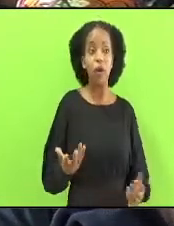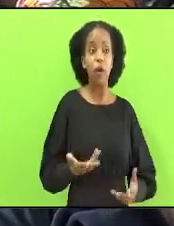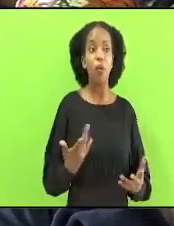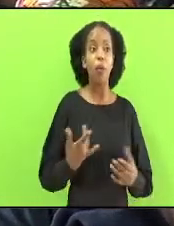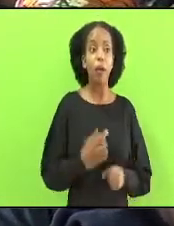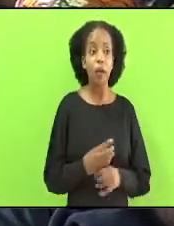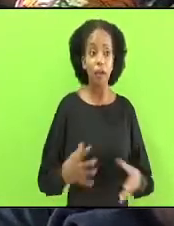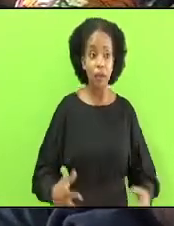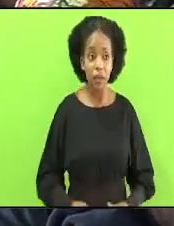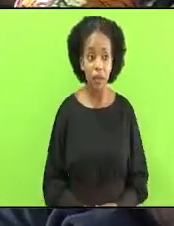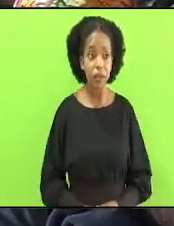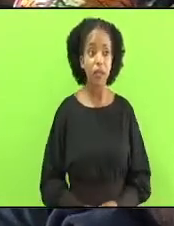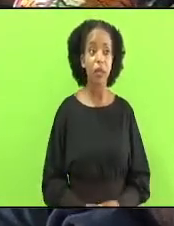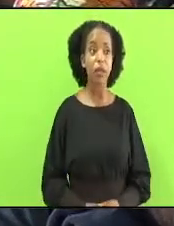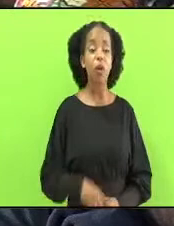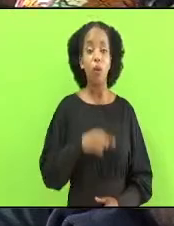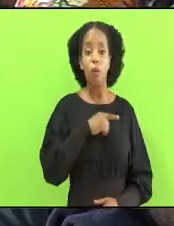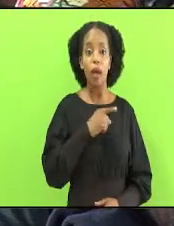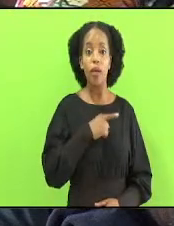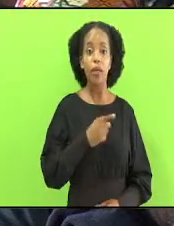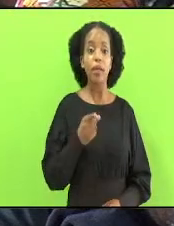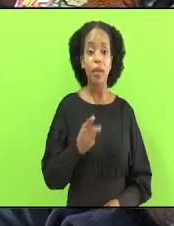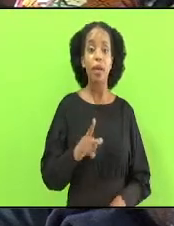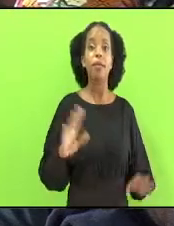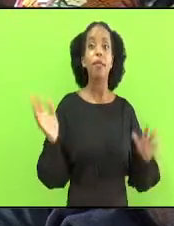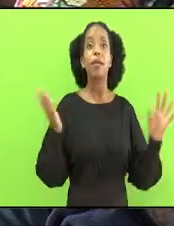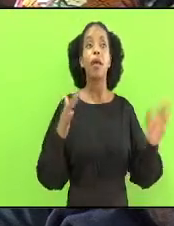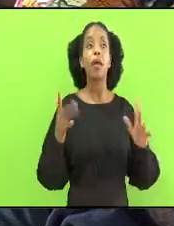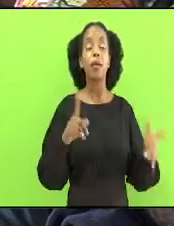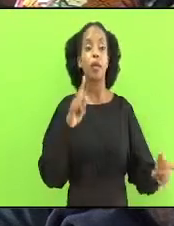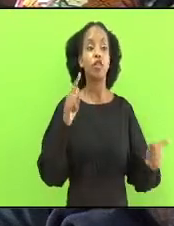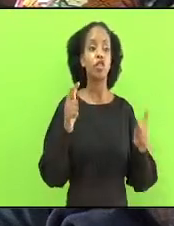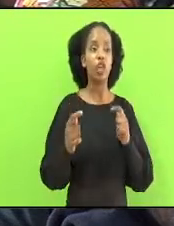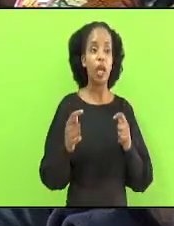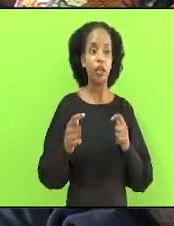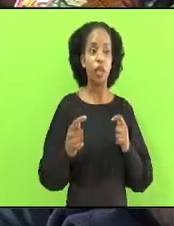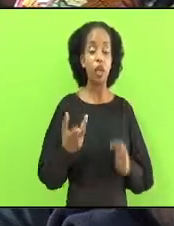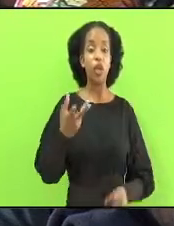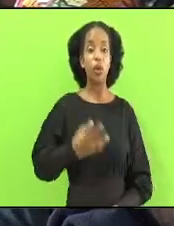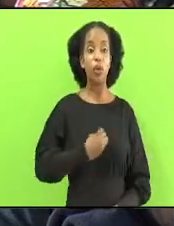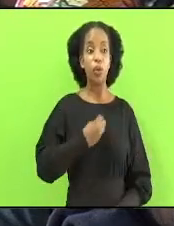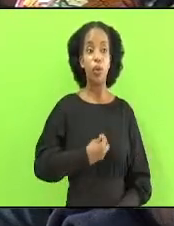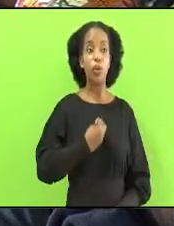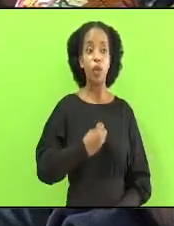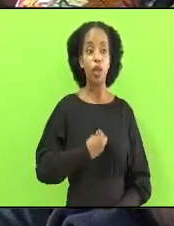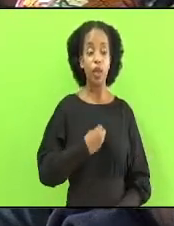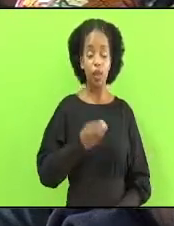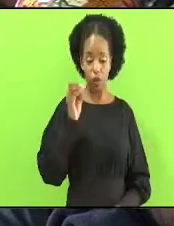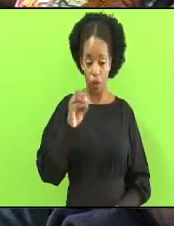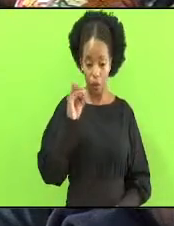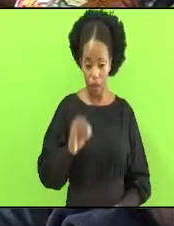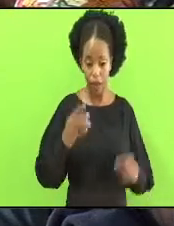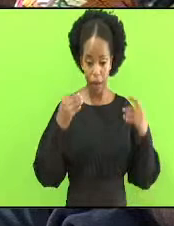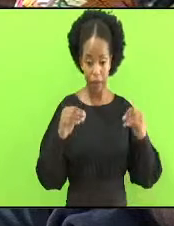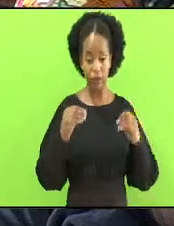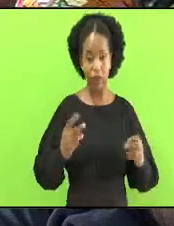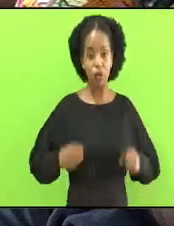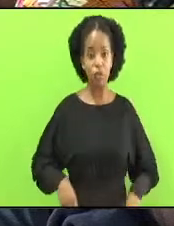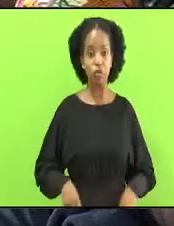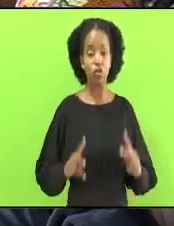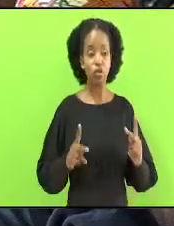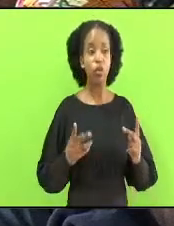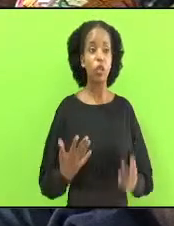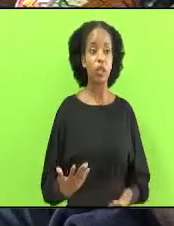department because of climate change. Because of climate change, the business opportunity.